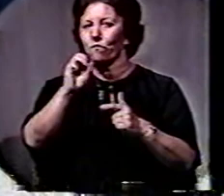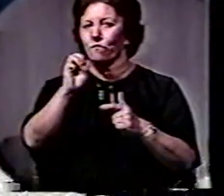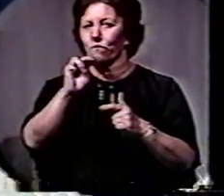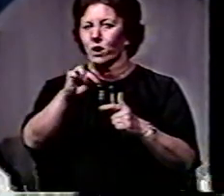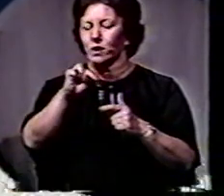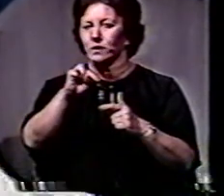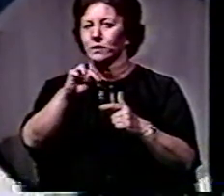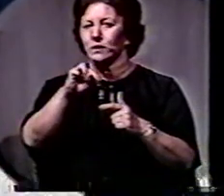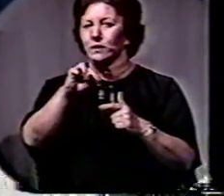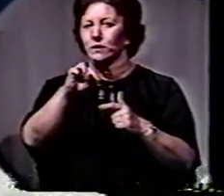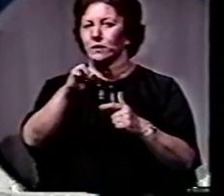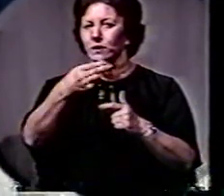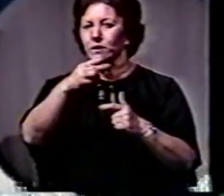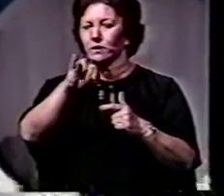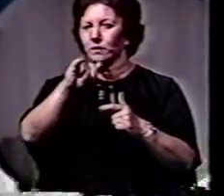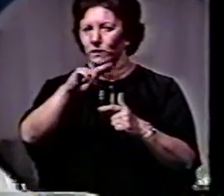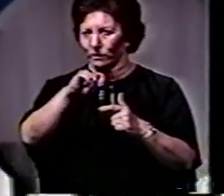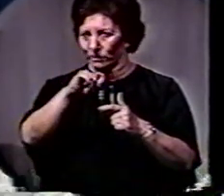foot.